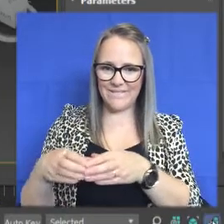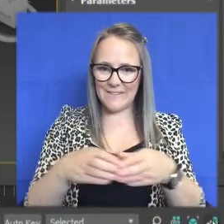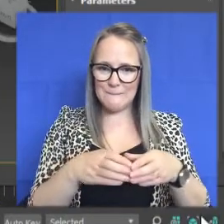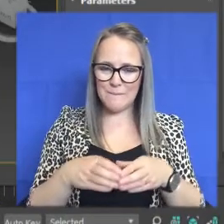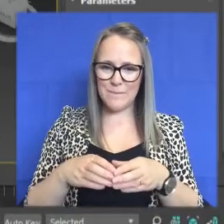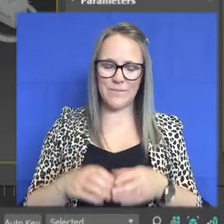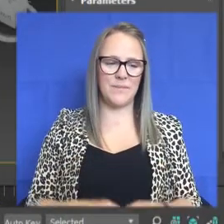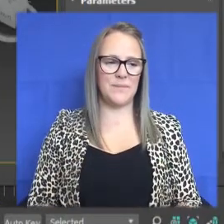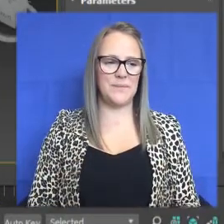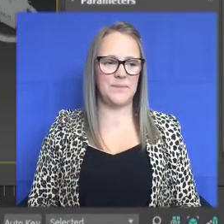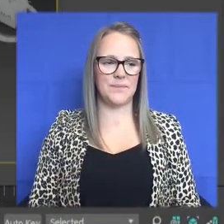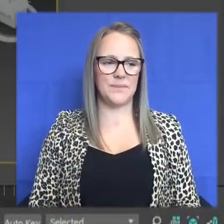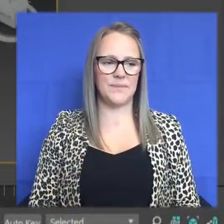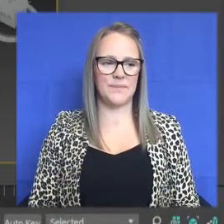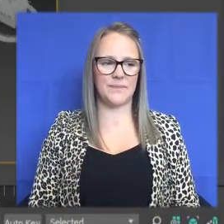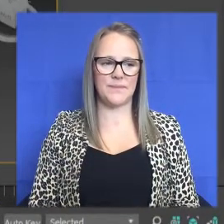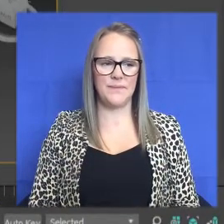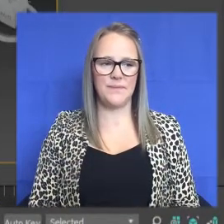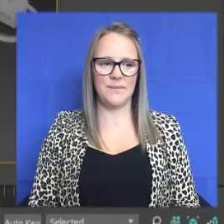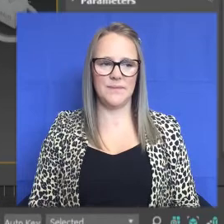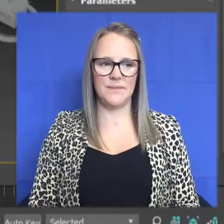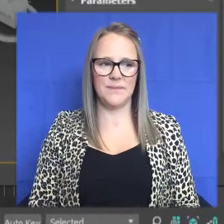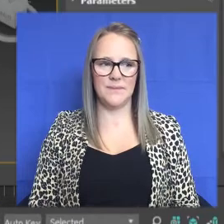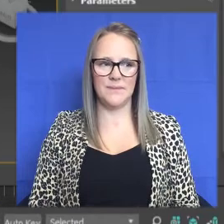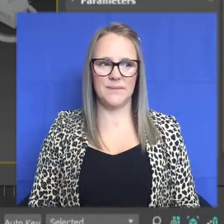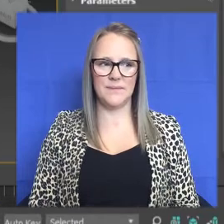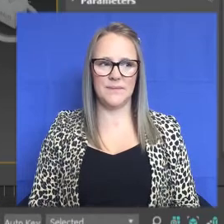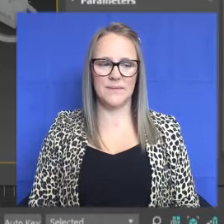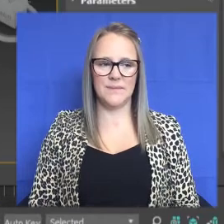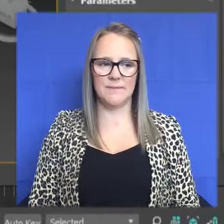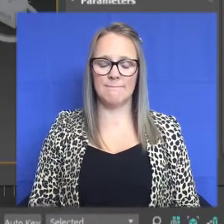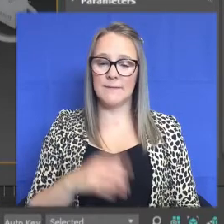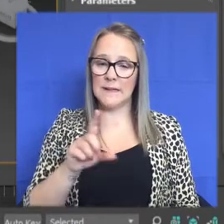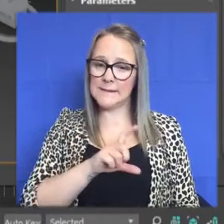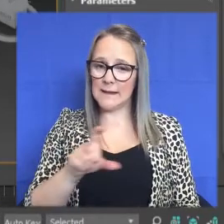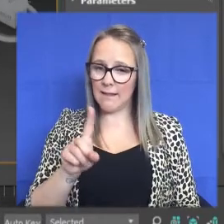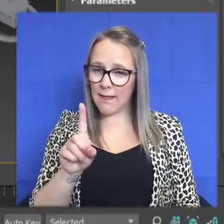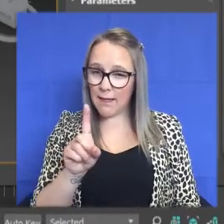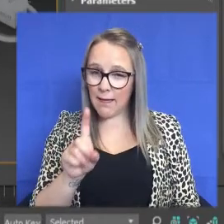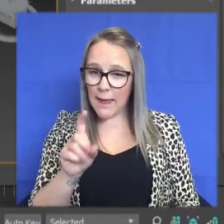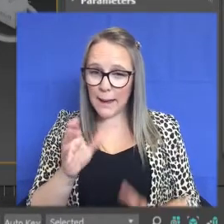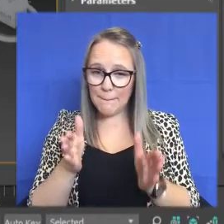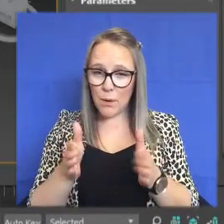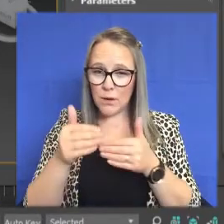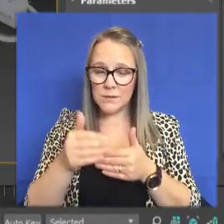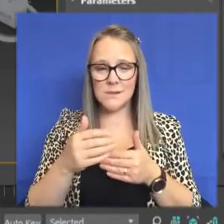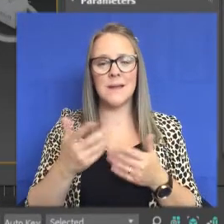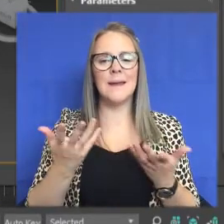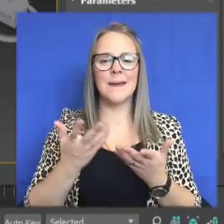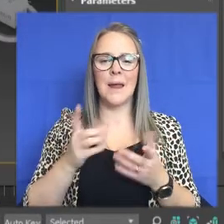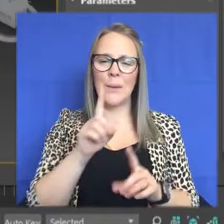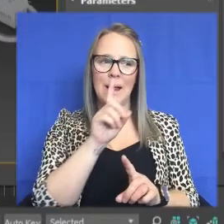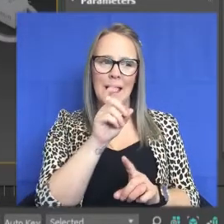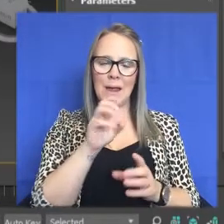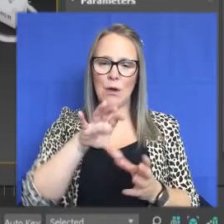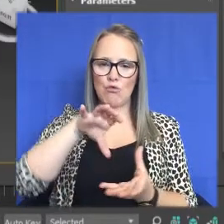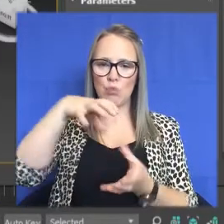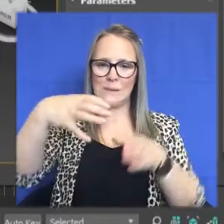your objects in a 3D space. With the object still selected, you can use select and